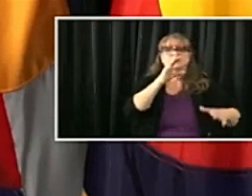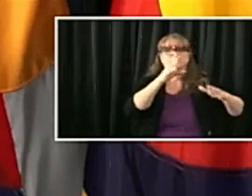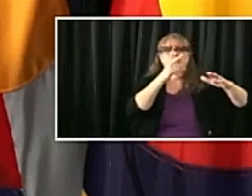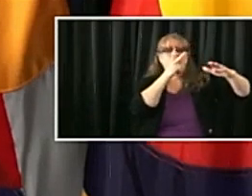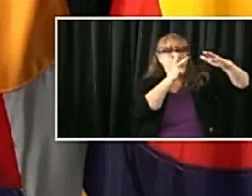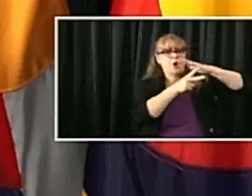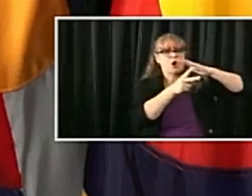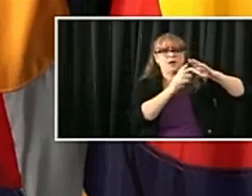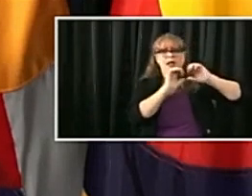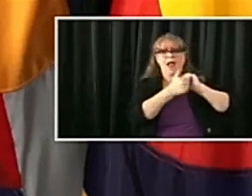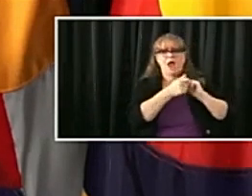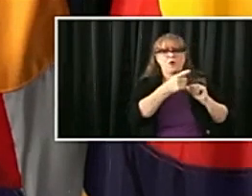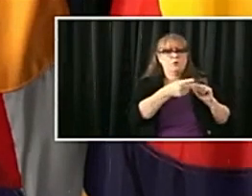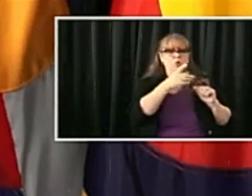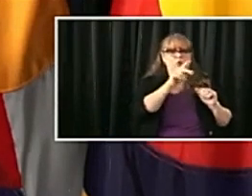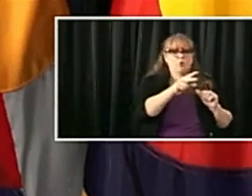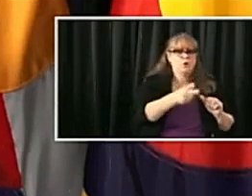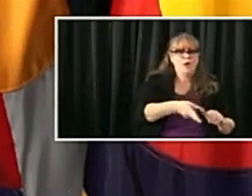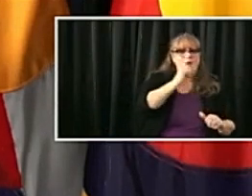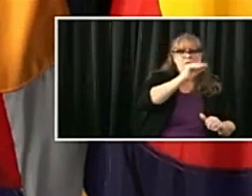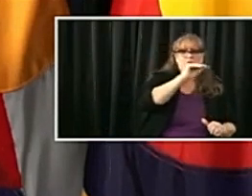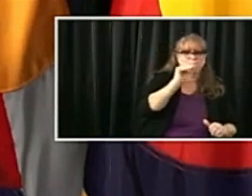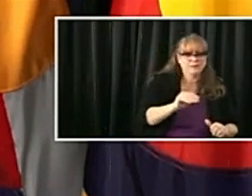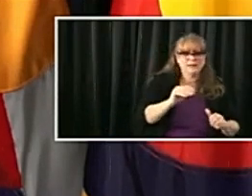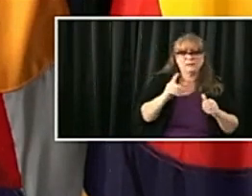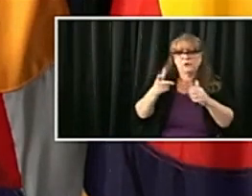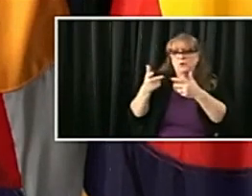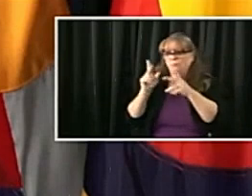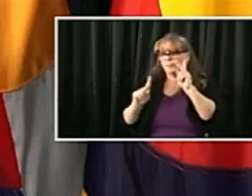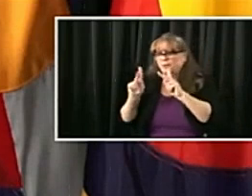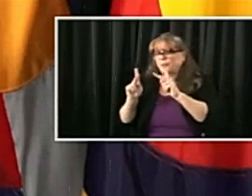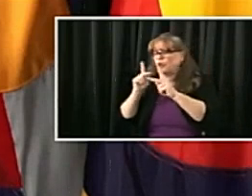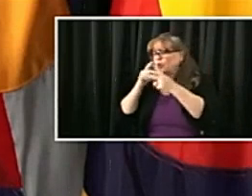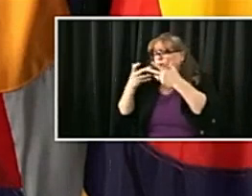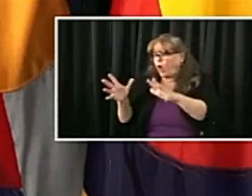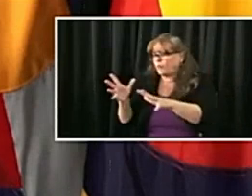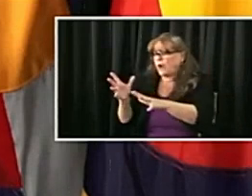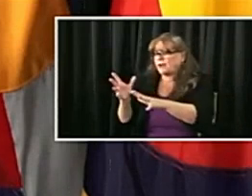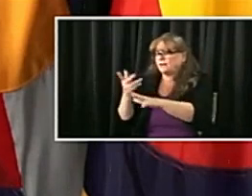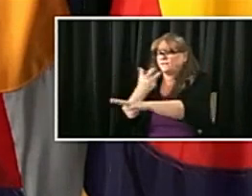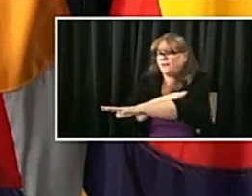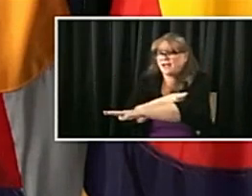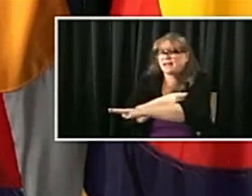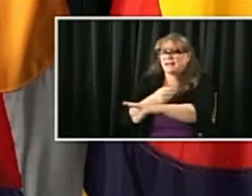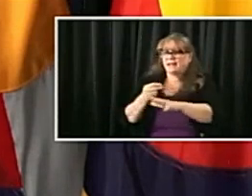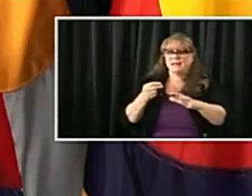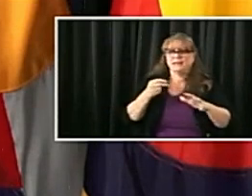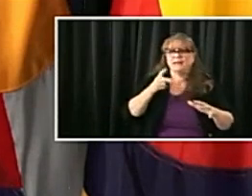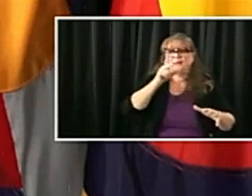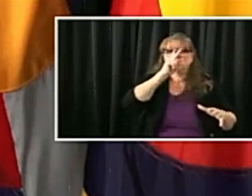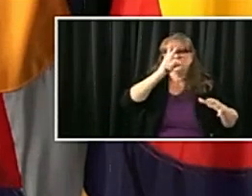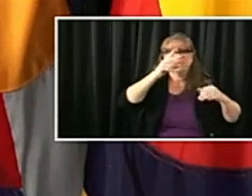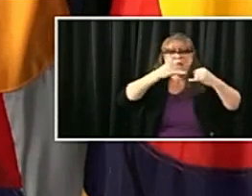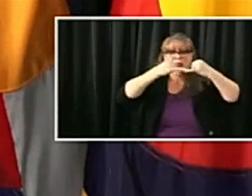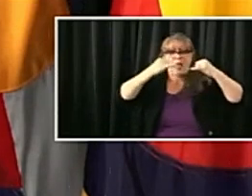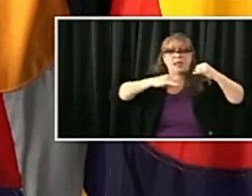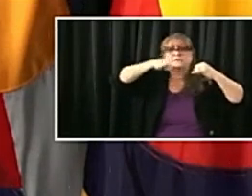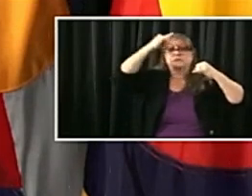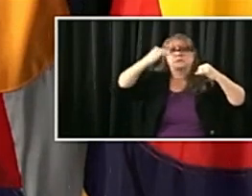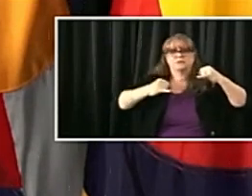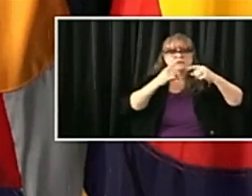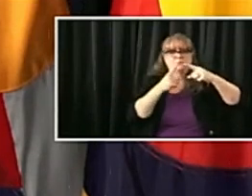versus this is the number of cases? If cases get below a certain threshold, does that change things, or is this solely based